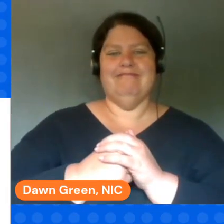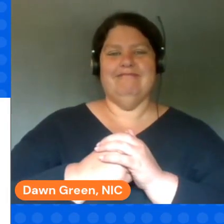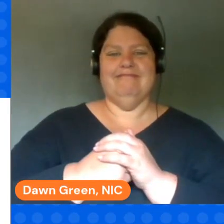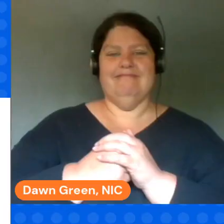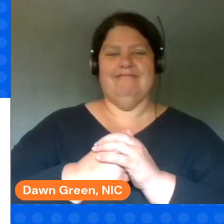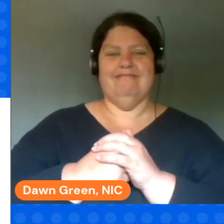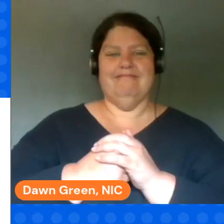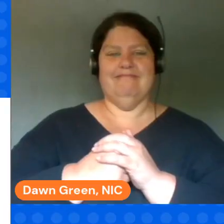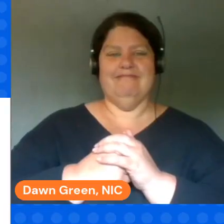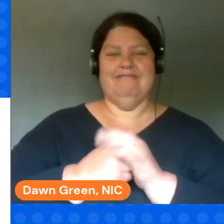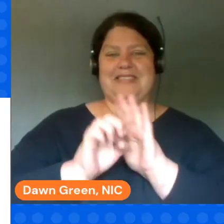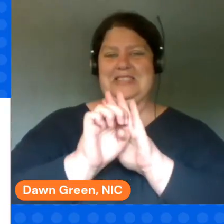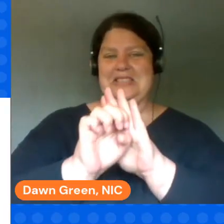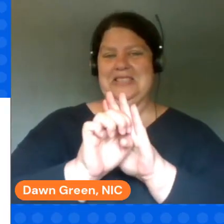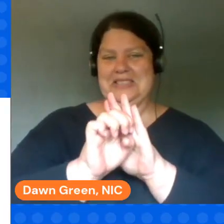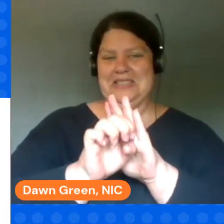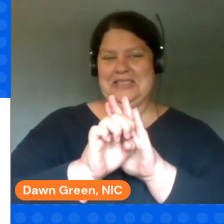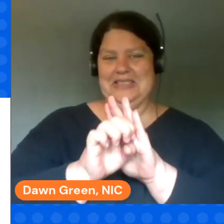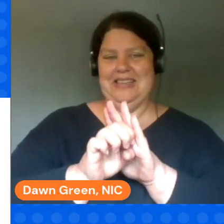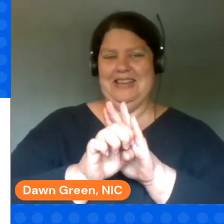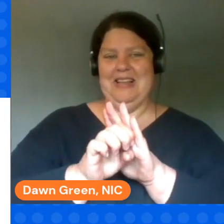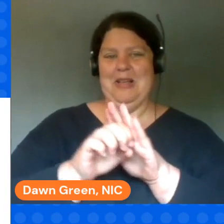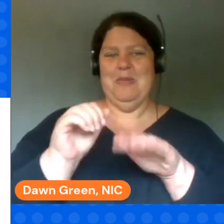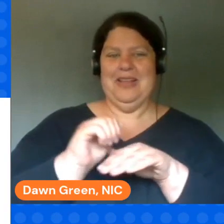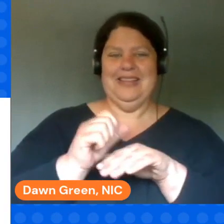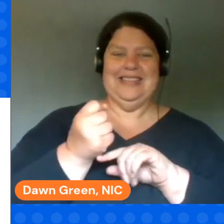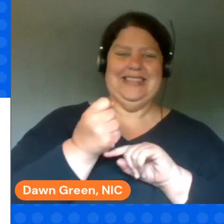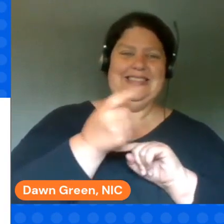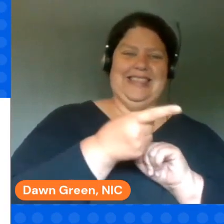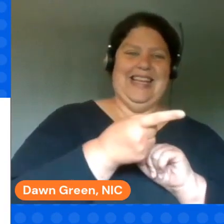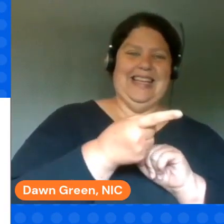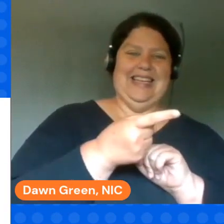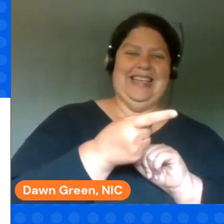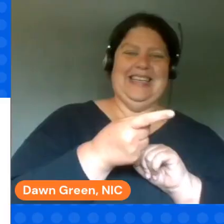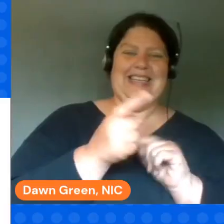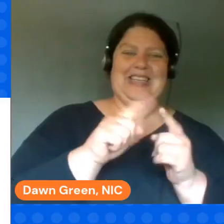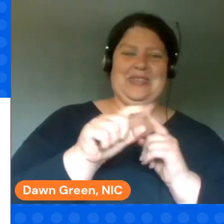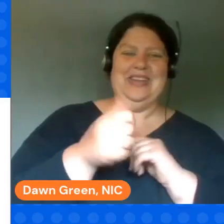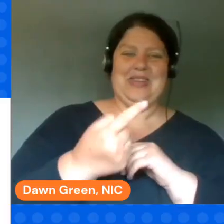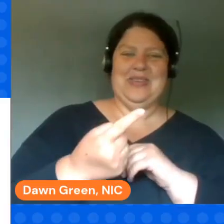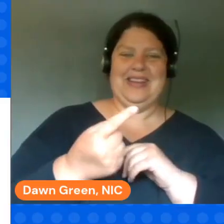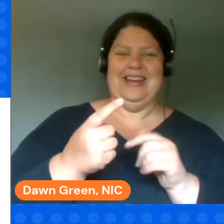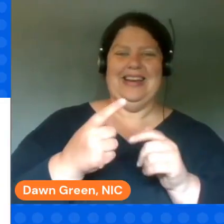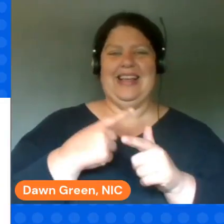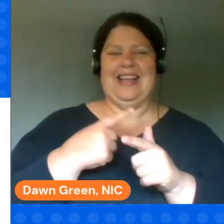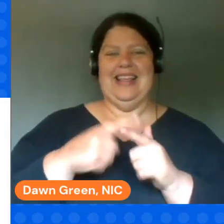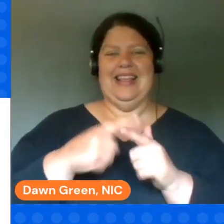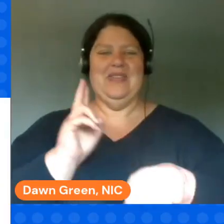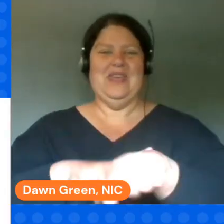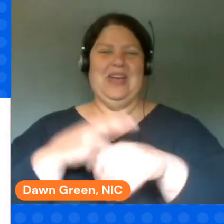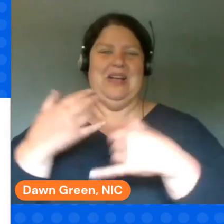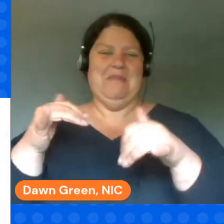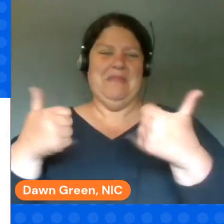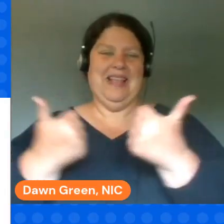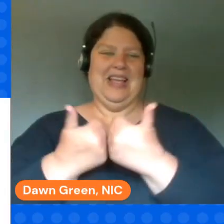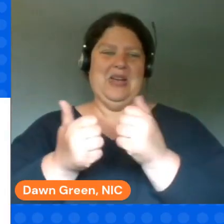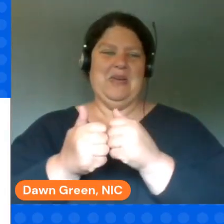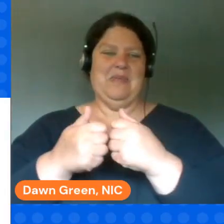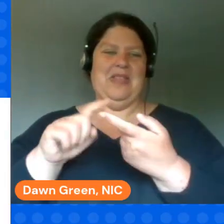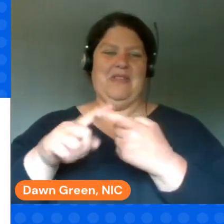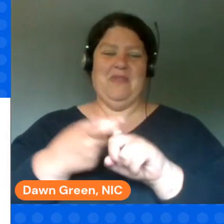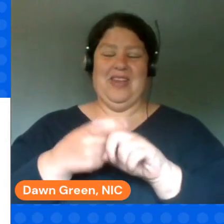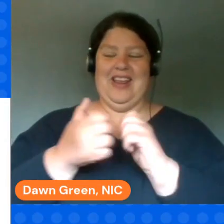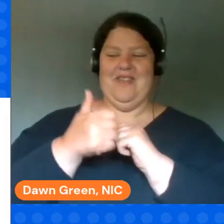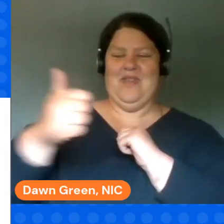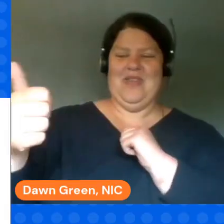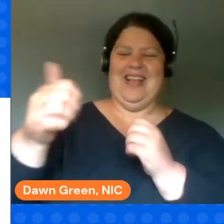An example of sending a sprite to another device, and then a magic wand, and then, of course, playing a game with a friend at a distance, which is an